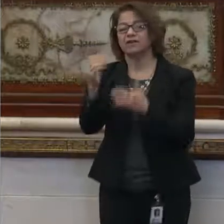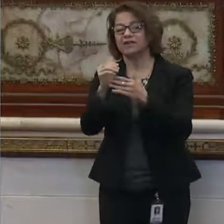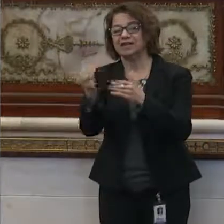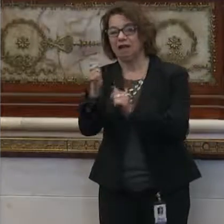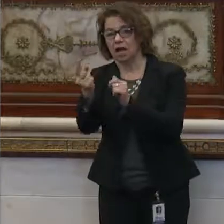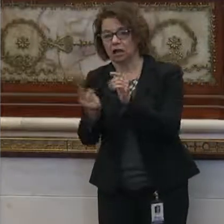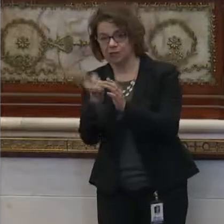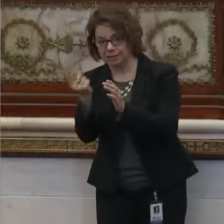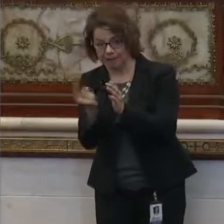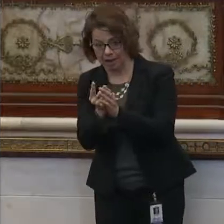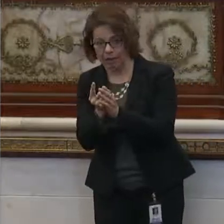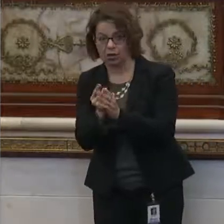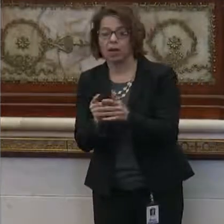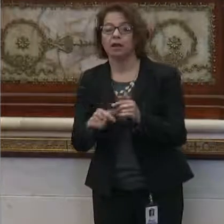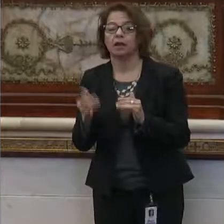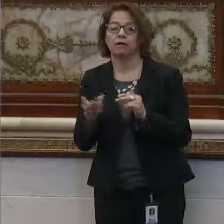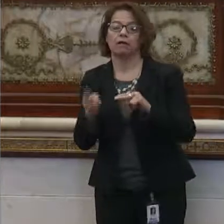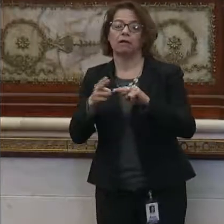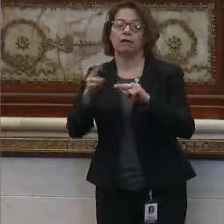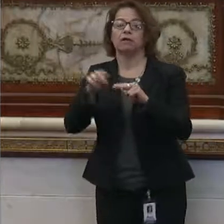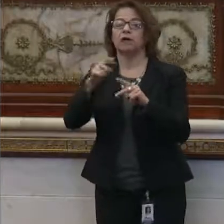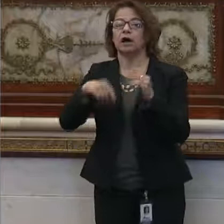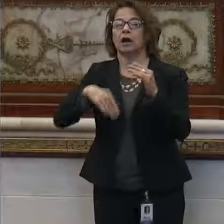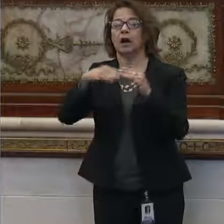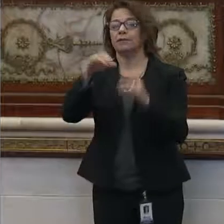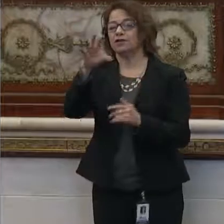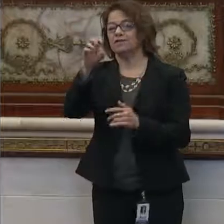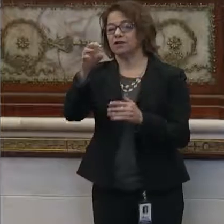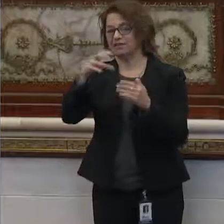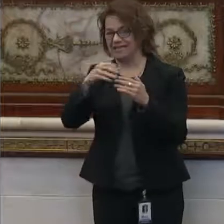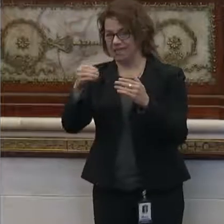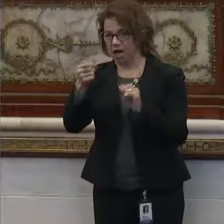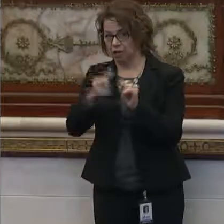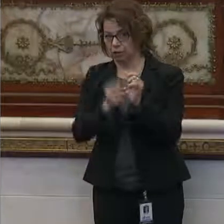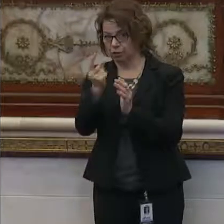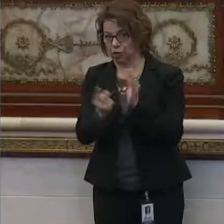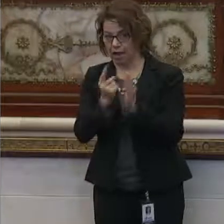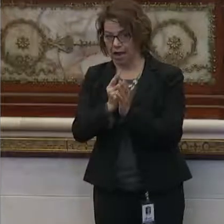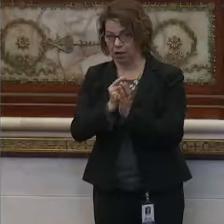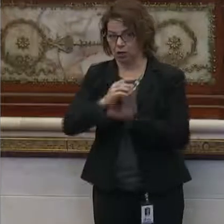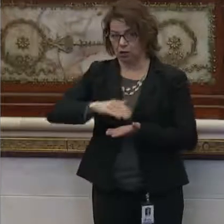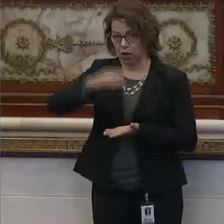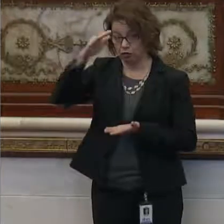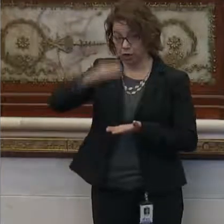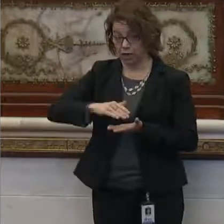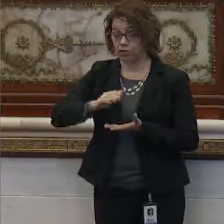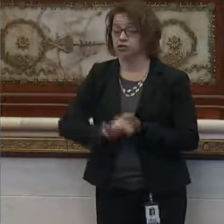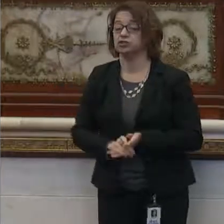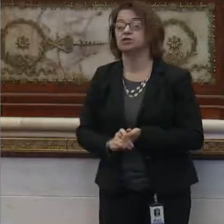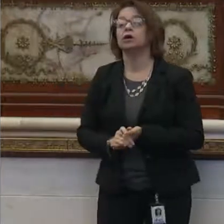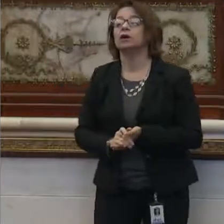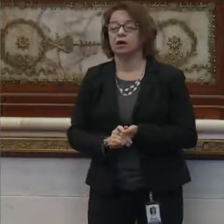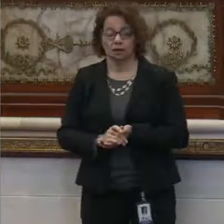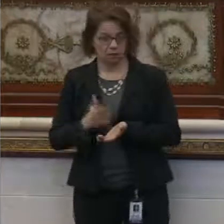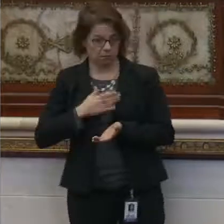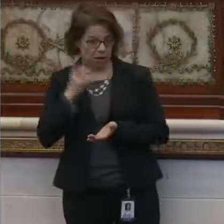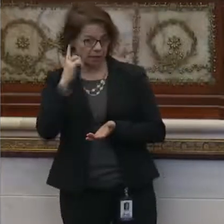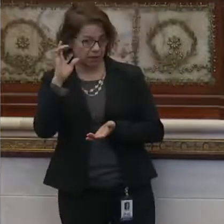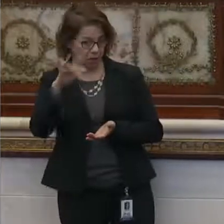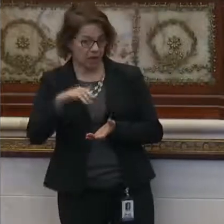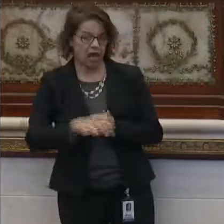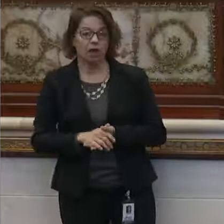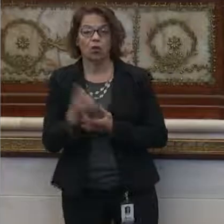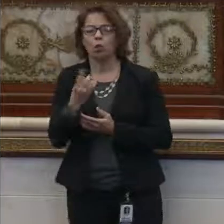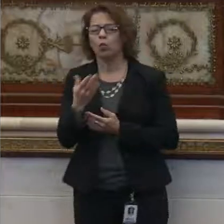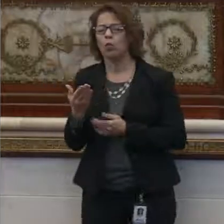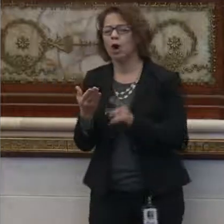then the wages go up to $50 an hour. That's good. I'm glad to hear that. Yeah, and one of the things that we're